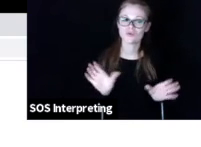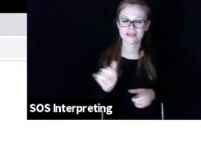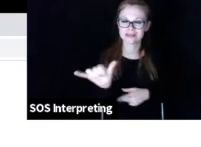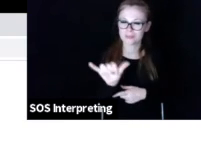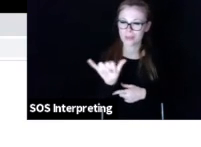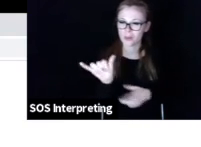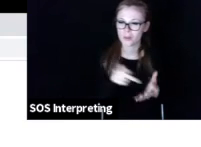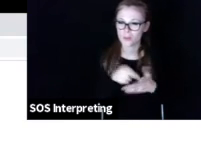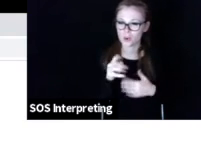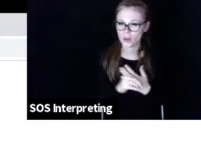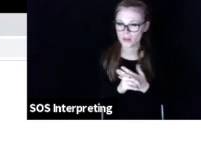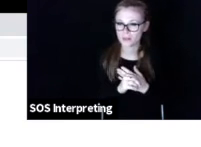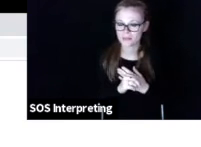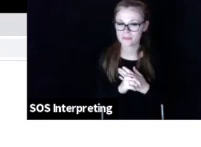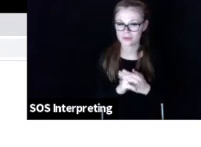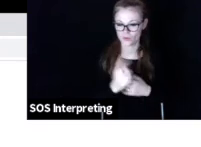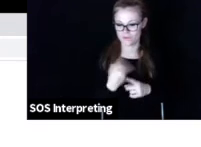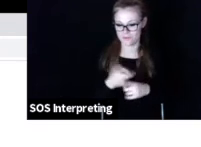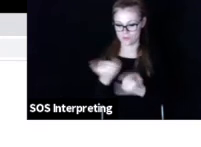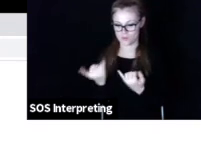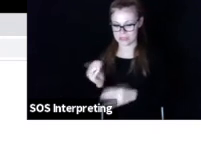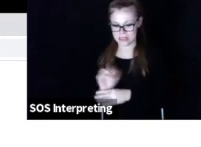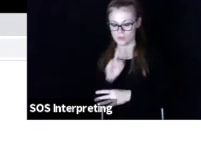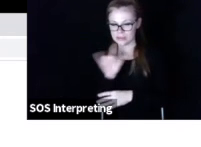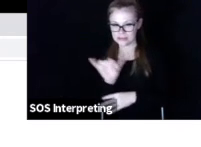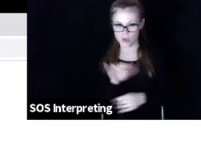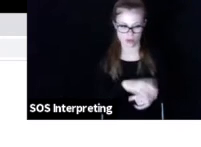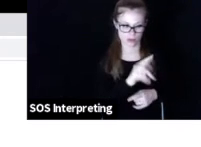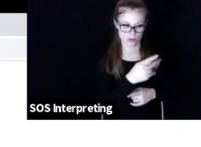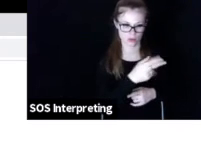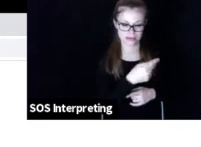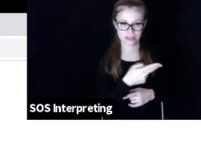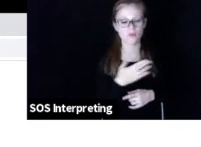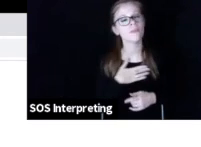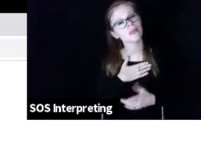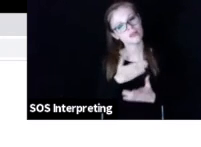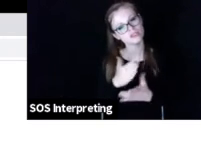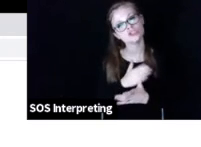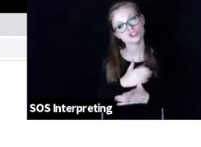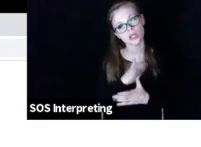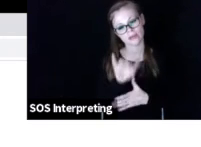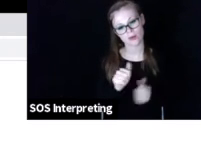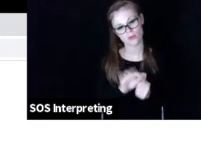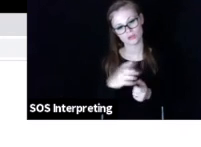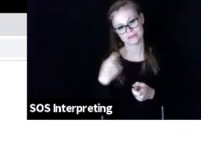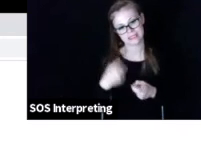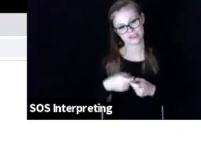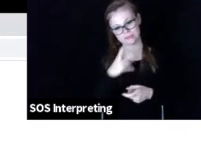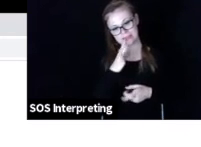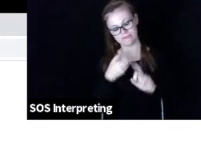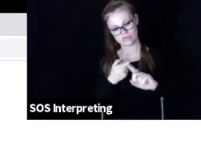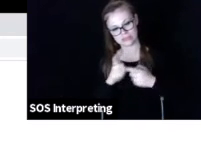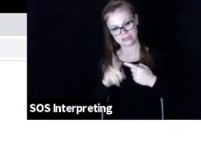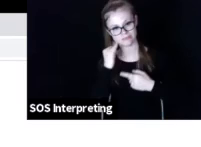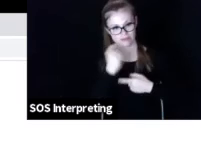program to the one from tonight on Thursday. So please share that with your Spanish-speaking friends if you get